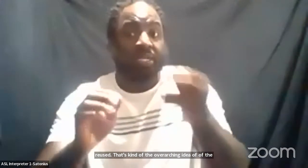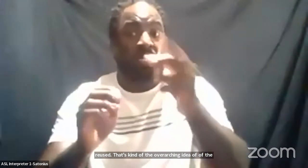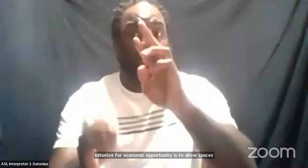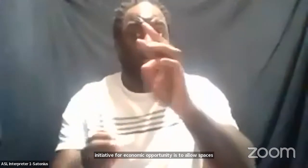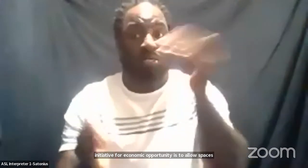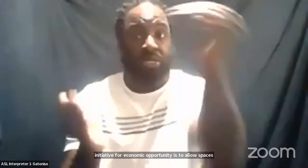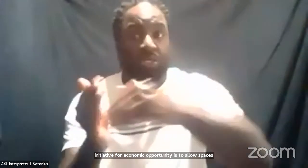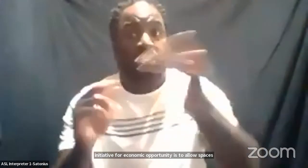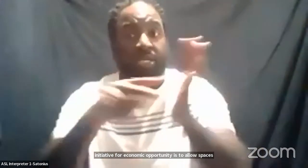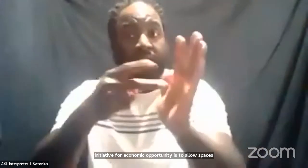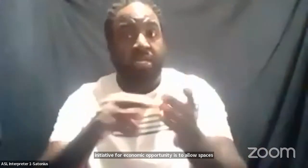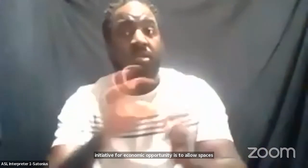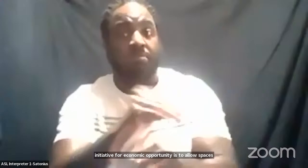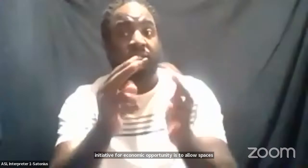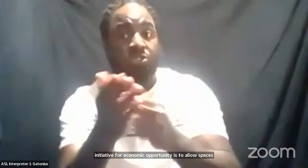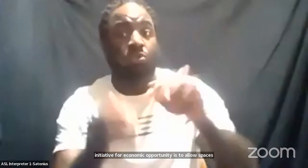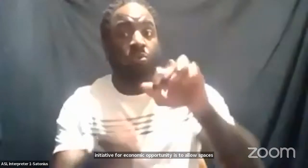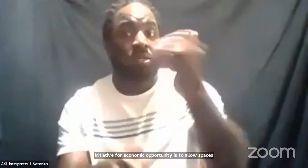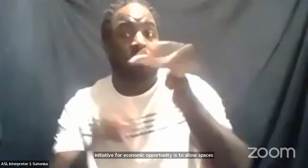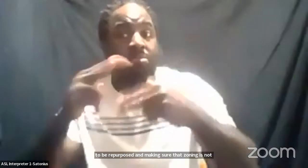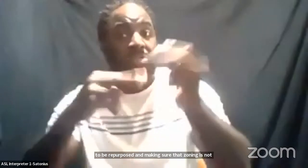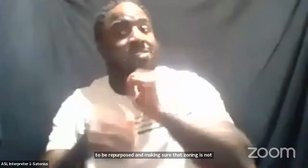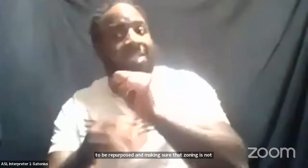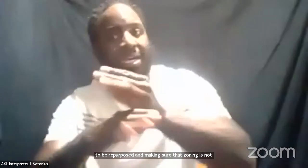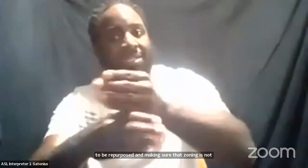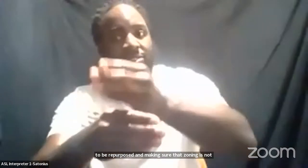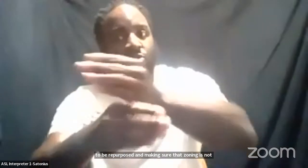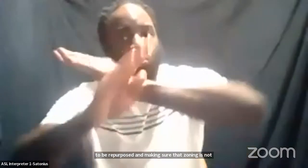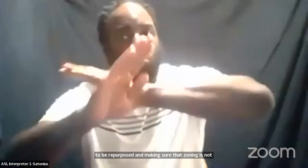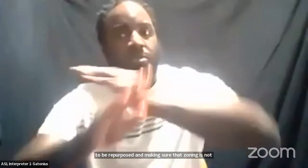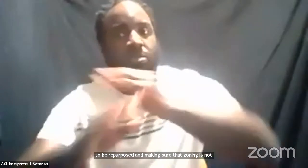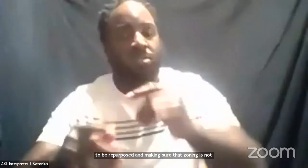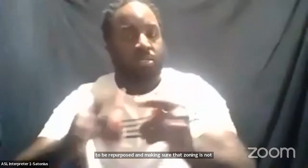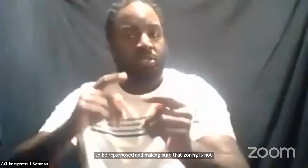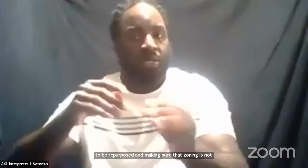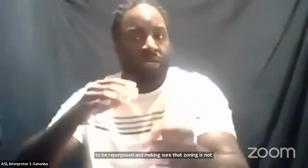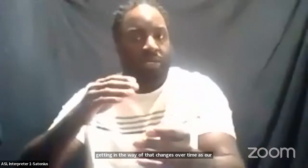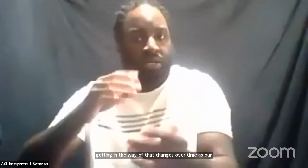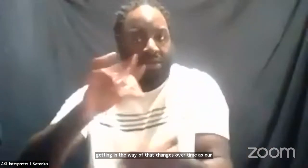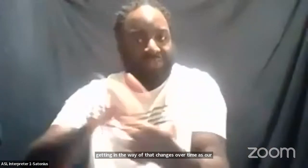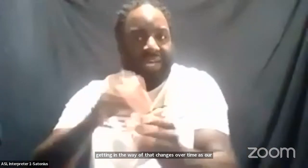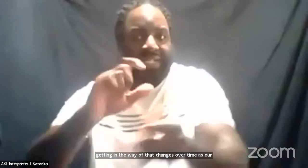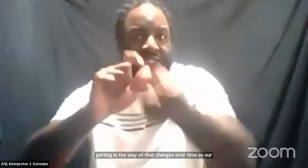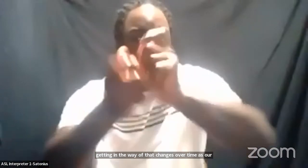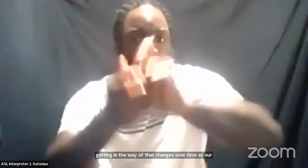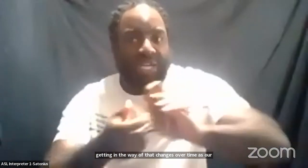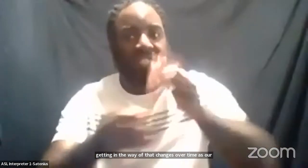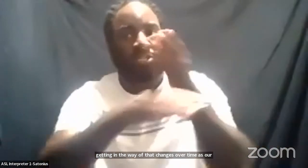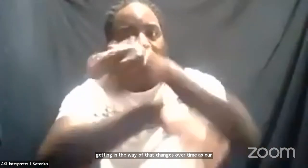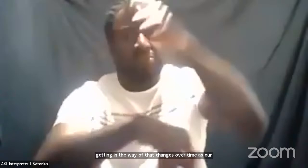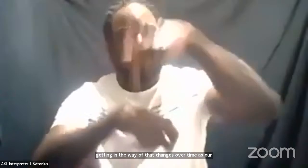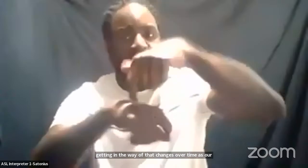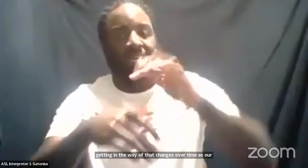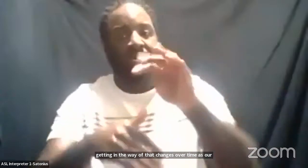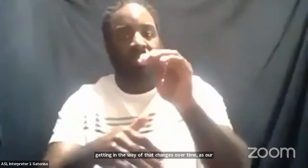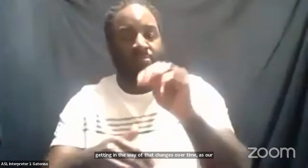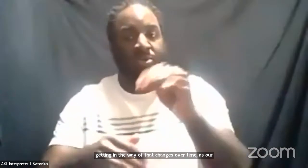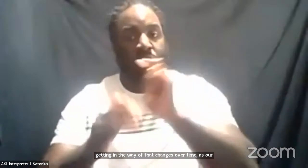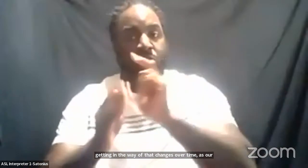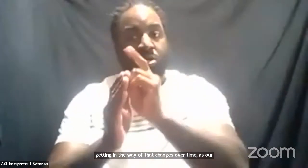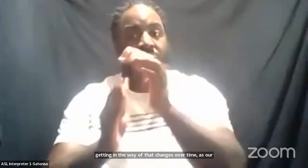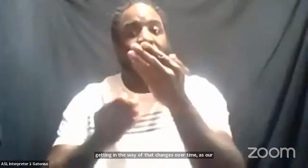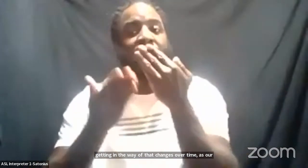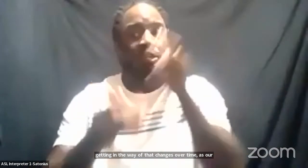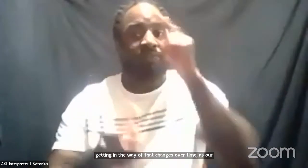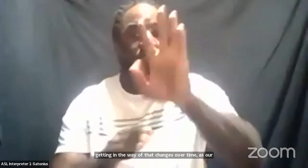zoning is not getting in the way of that changes over time as our economy changes. So I thank you for your question,